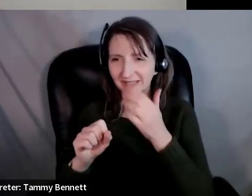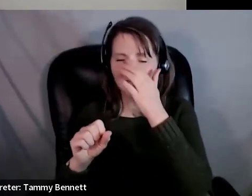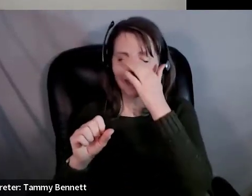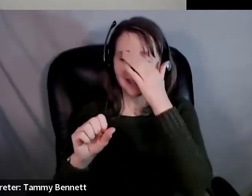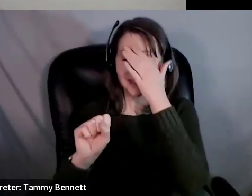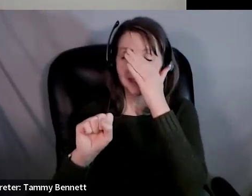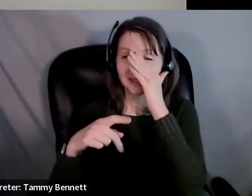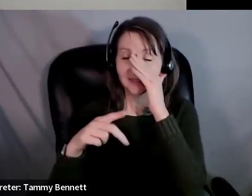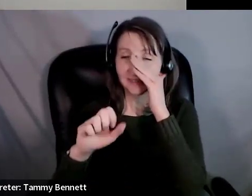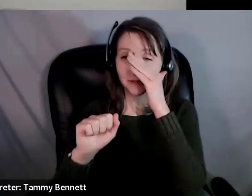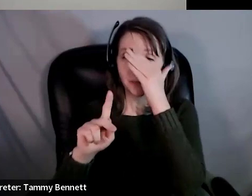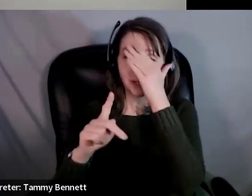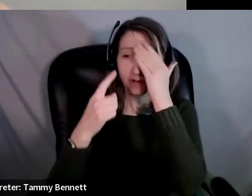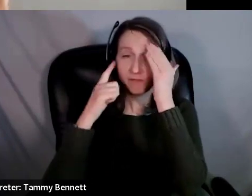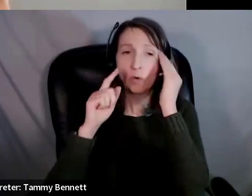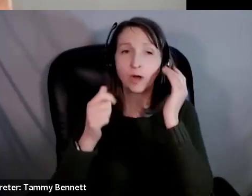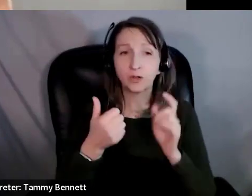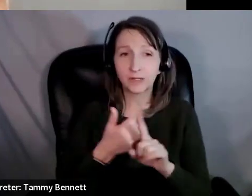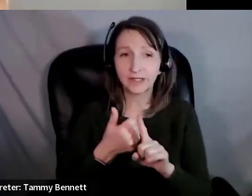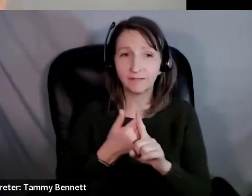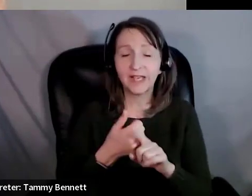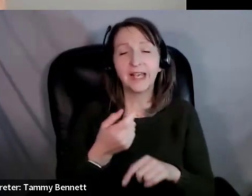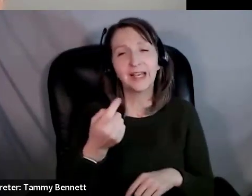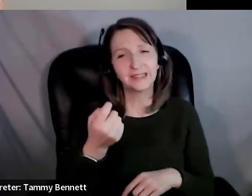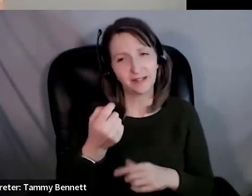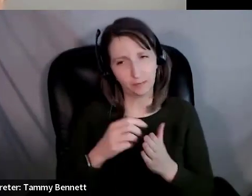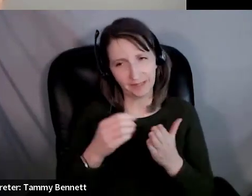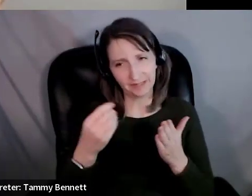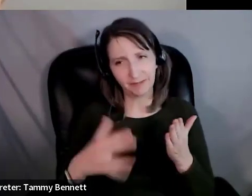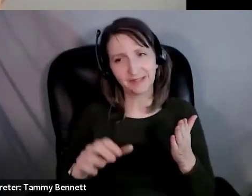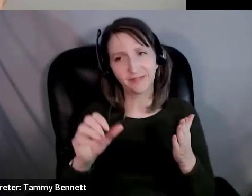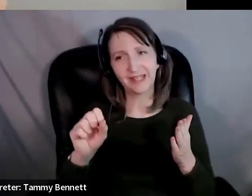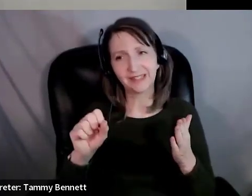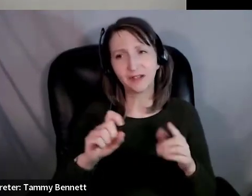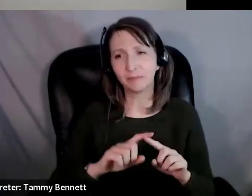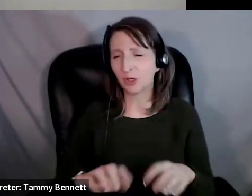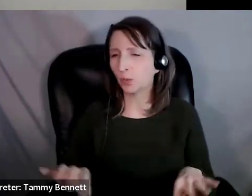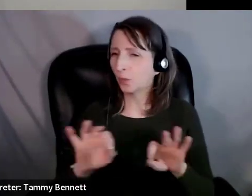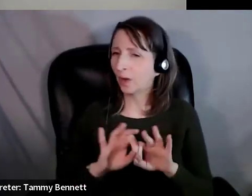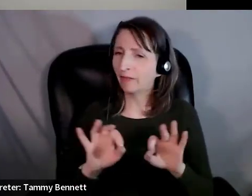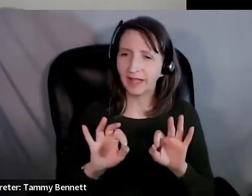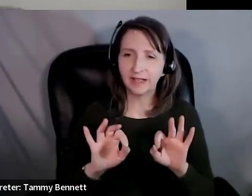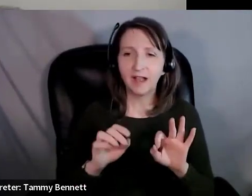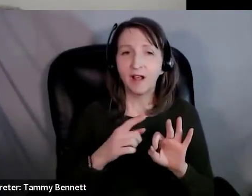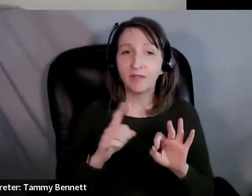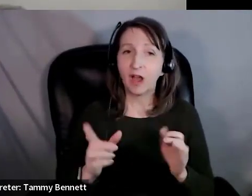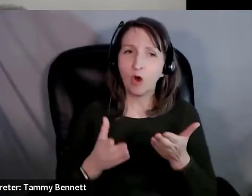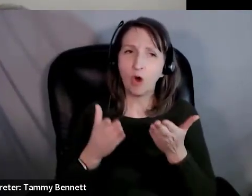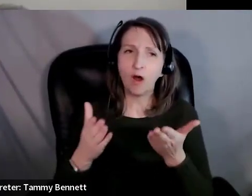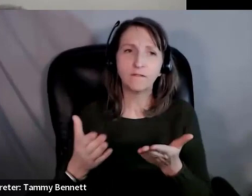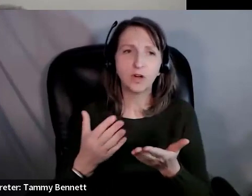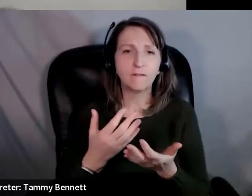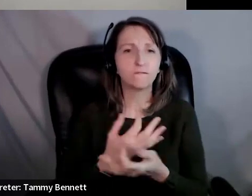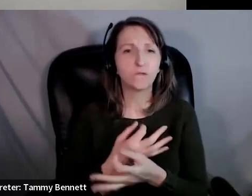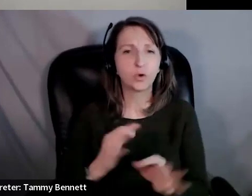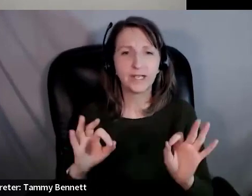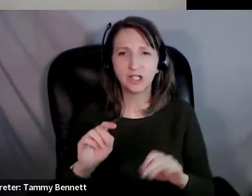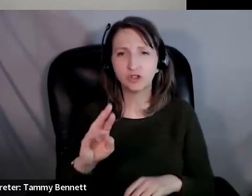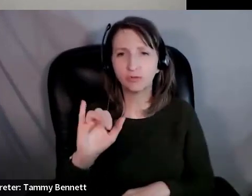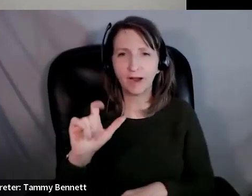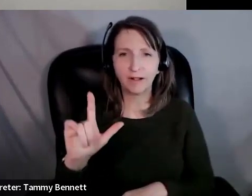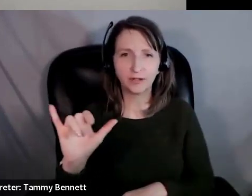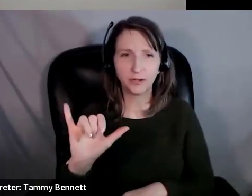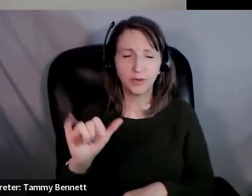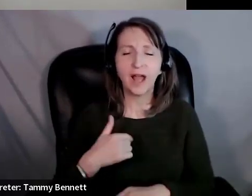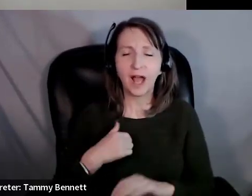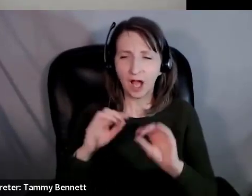yourself. Unfortunately, it is definitely of the pricier applications, but I definitely think it's worth it. They do offer free trials as well. Um, but I will put